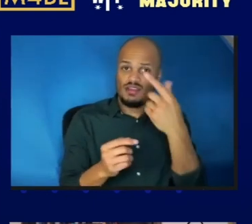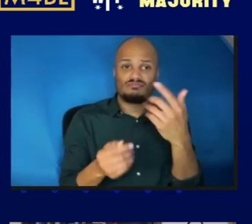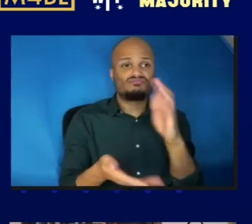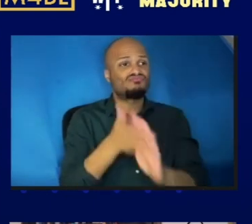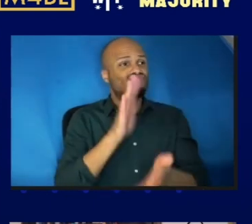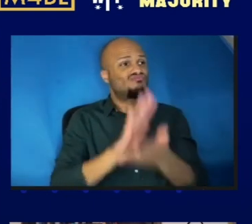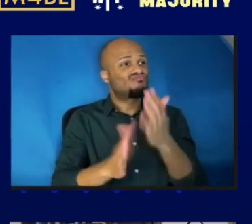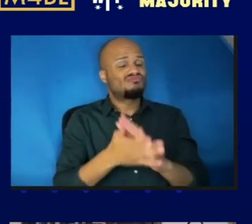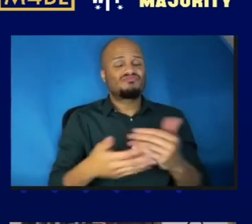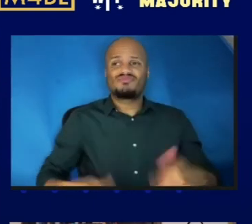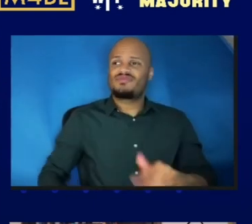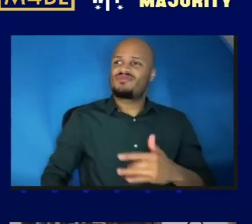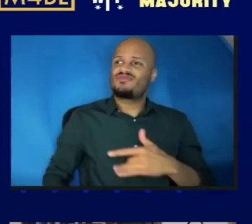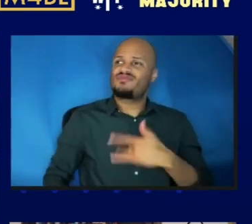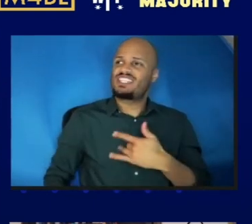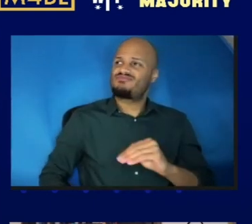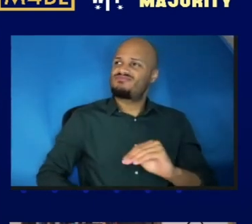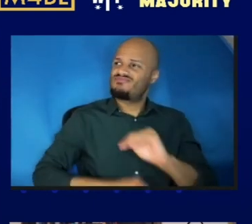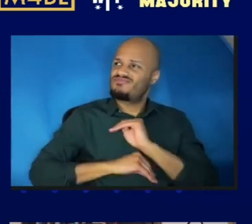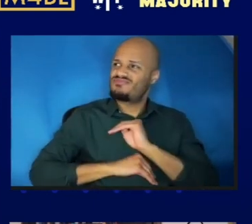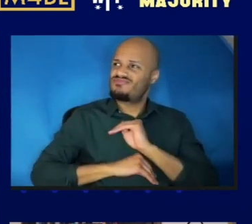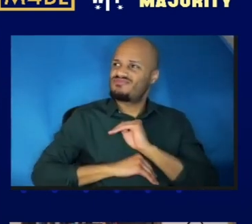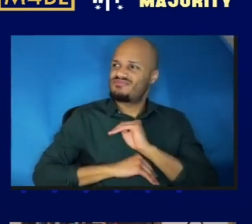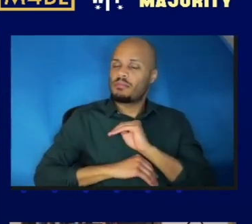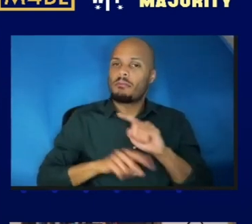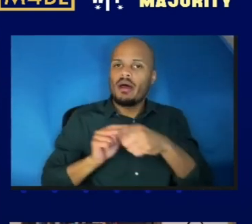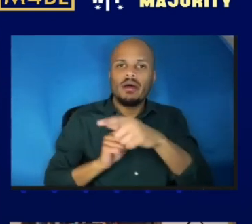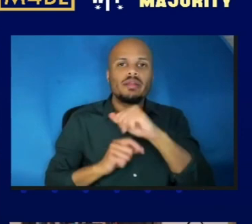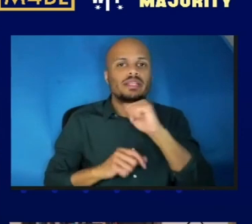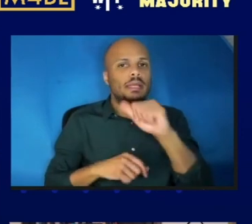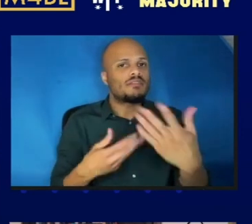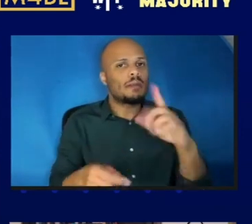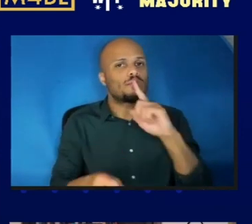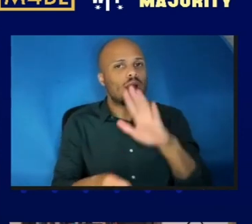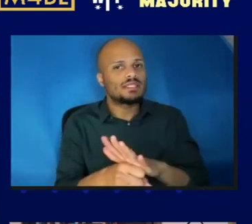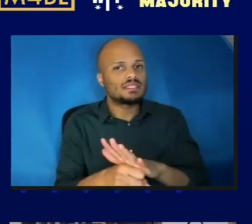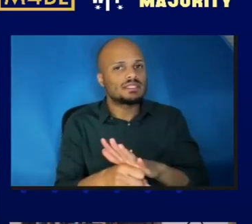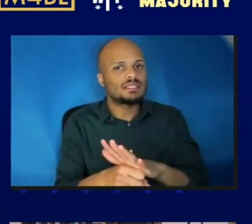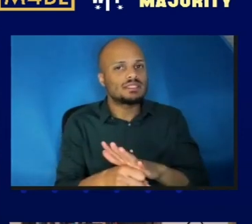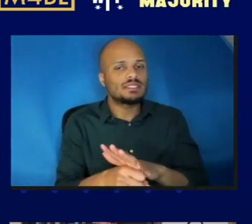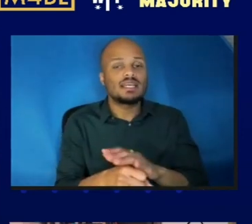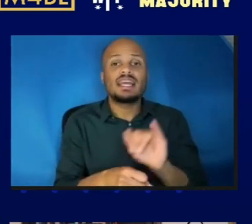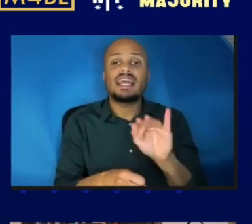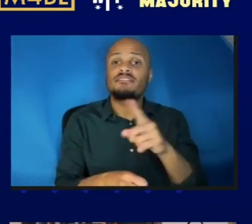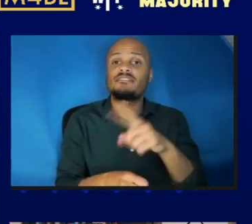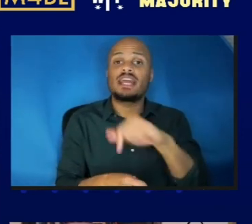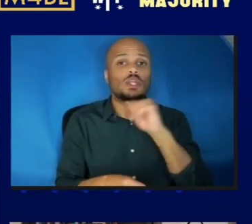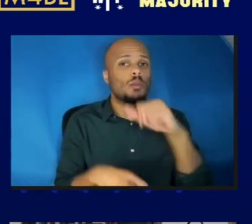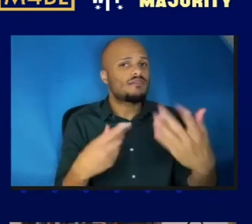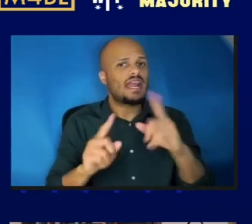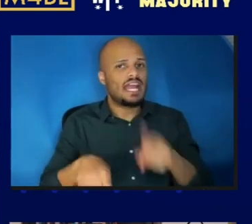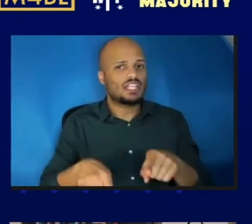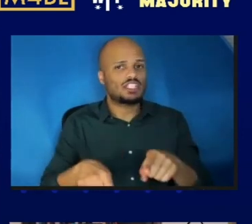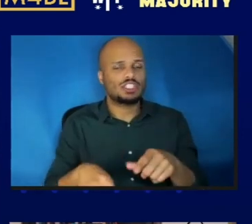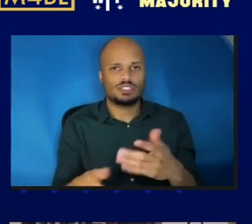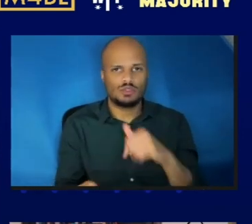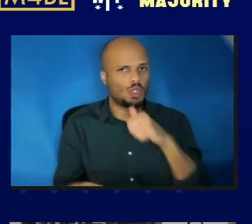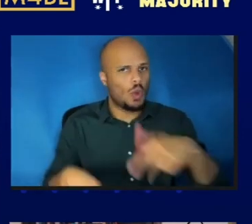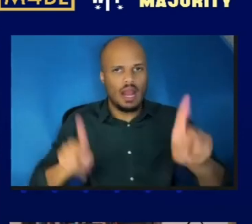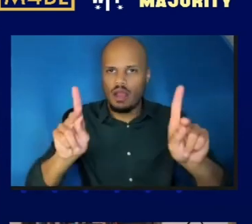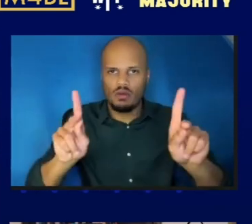was really heard, right? Don't let them give you non-answers. Don't let them give you circular,